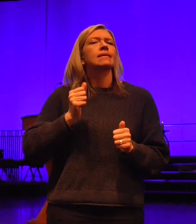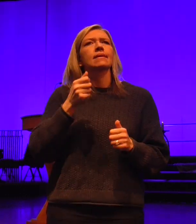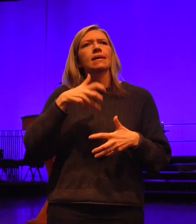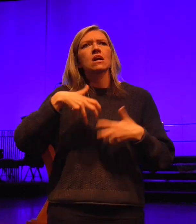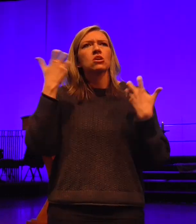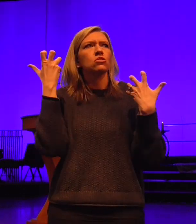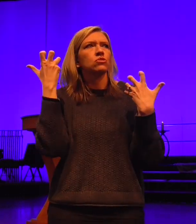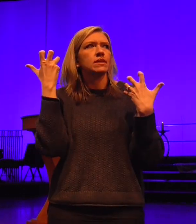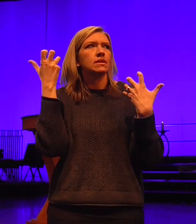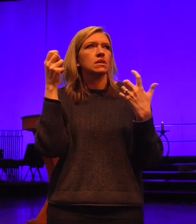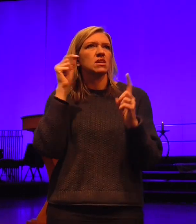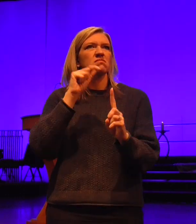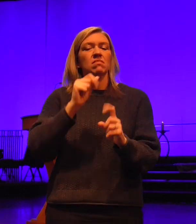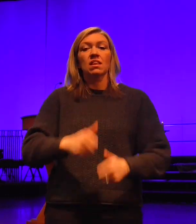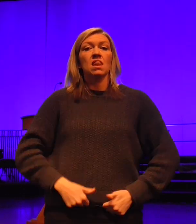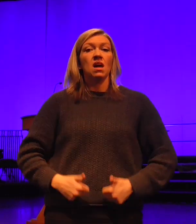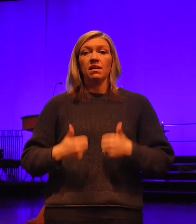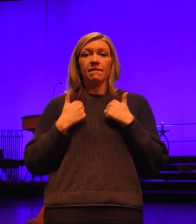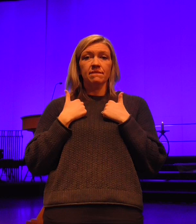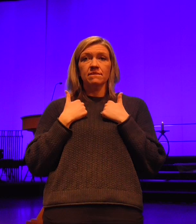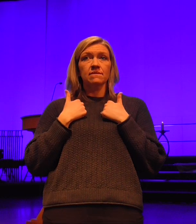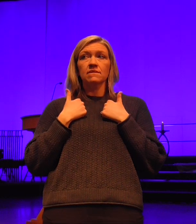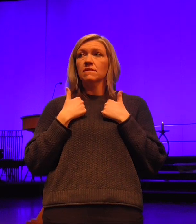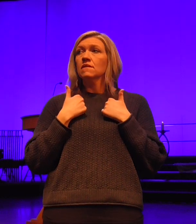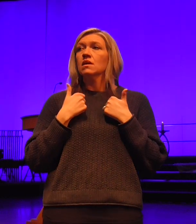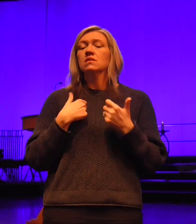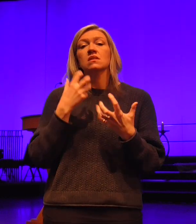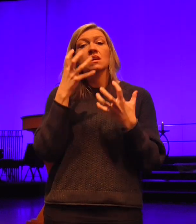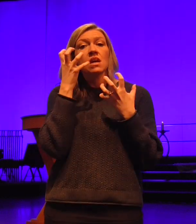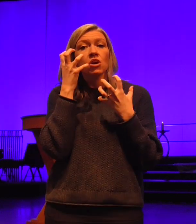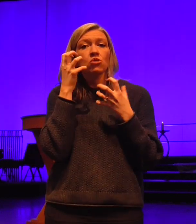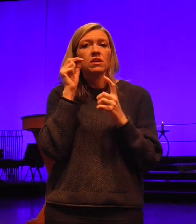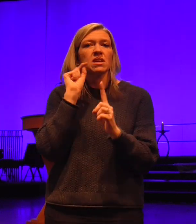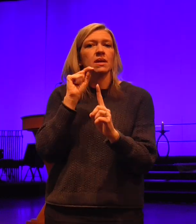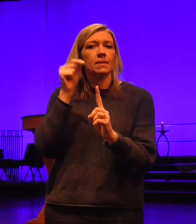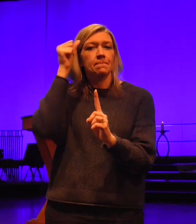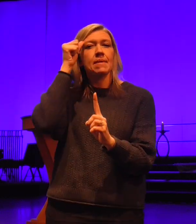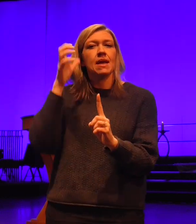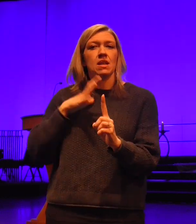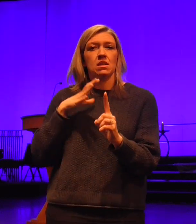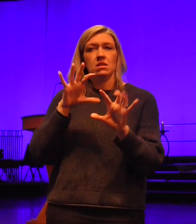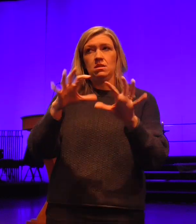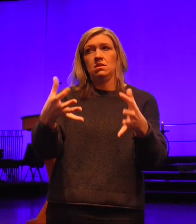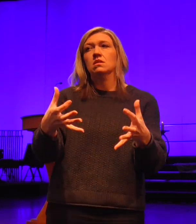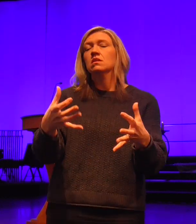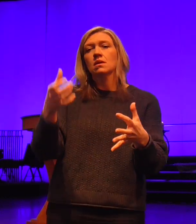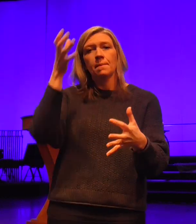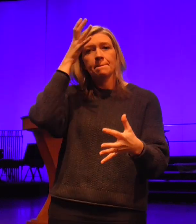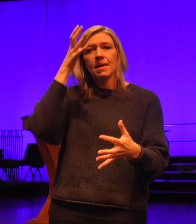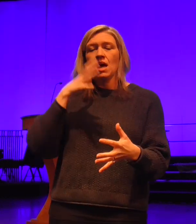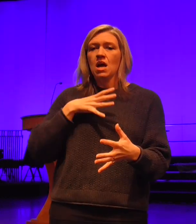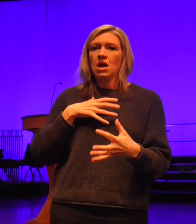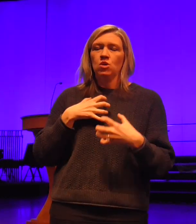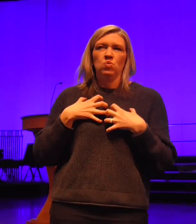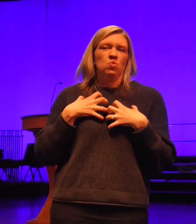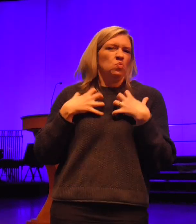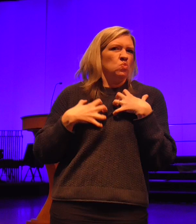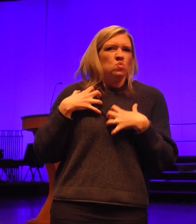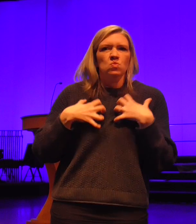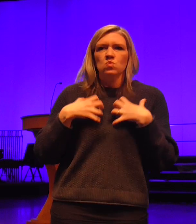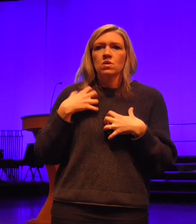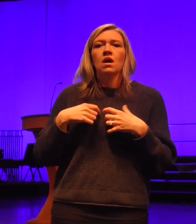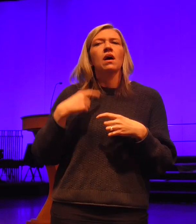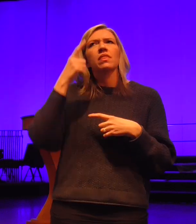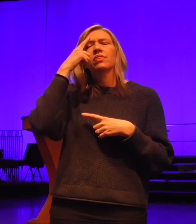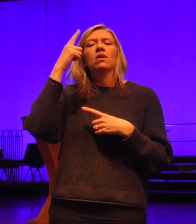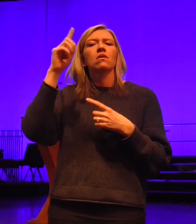at life. I was angry at men. I was so angry at men, and figured that every man must be